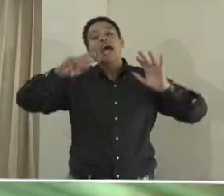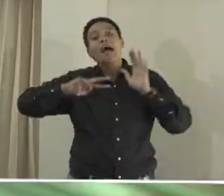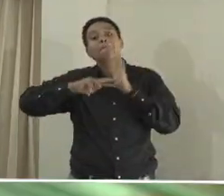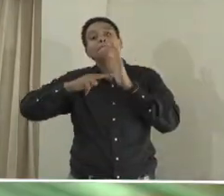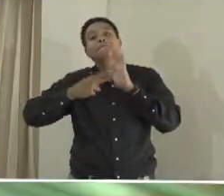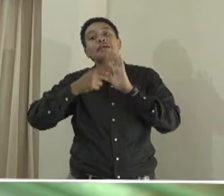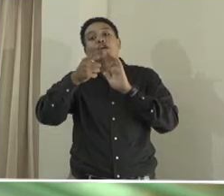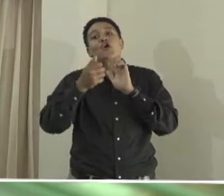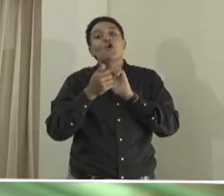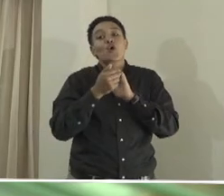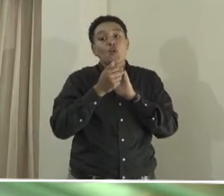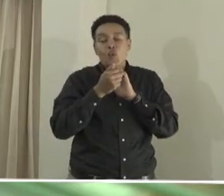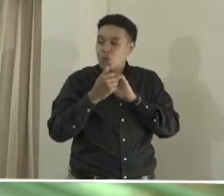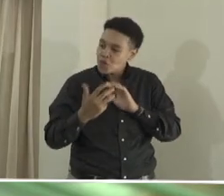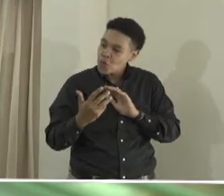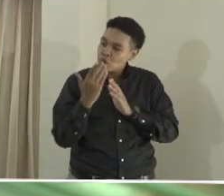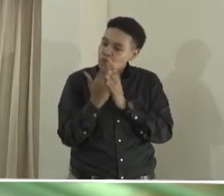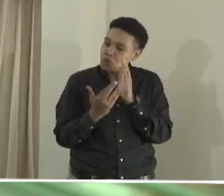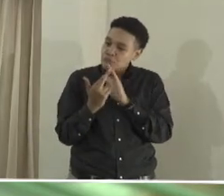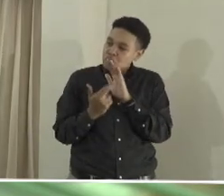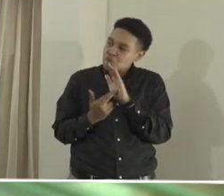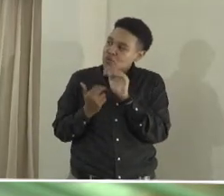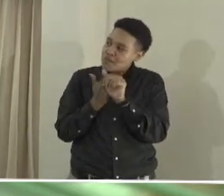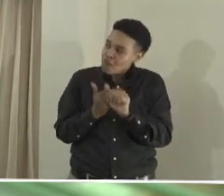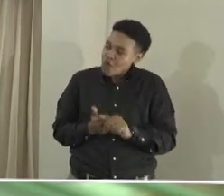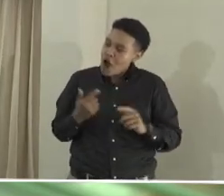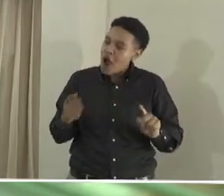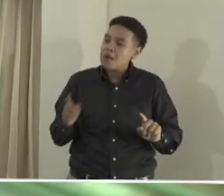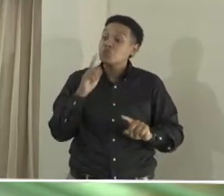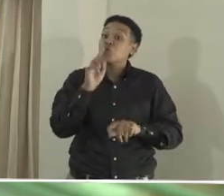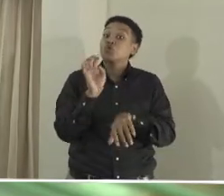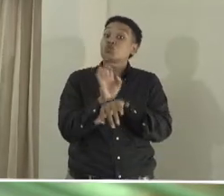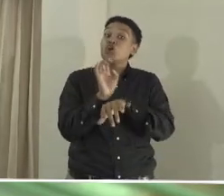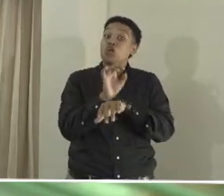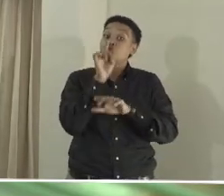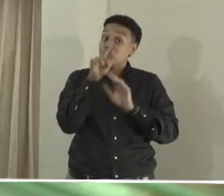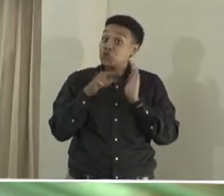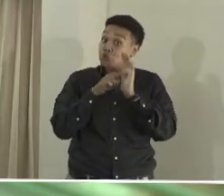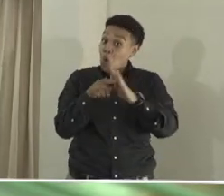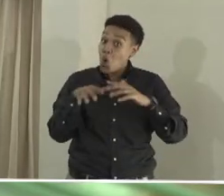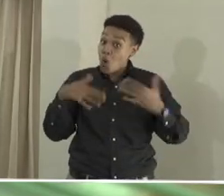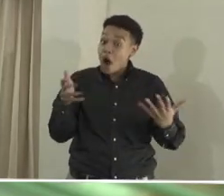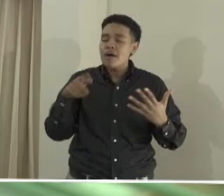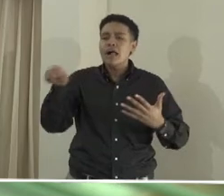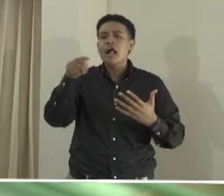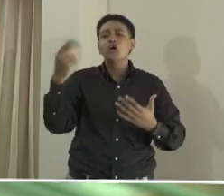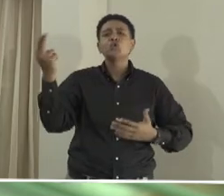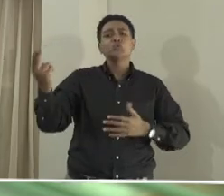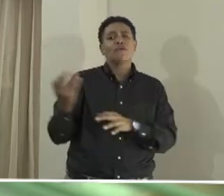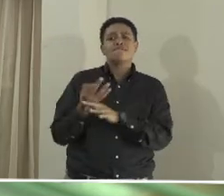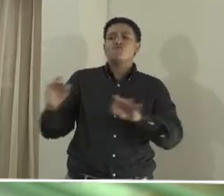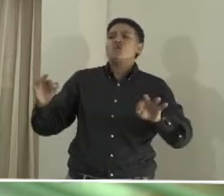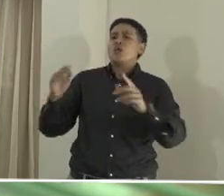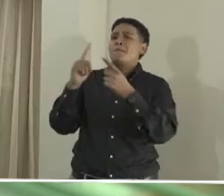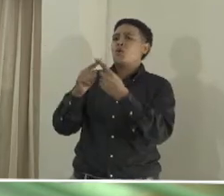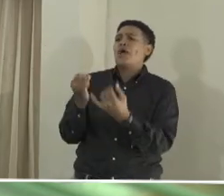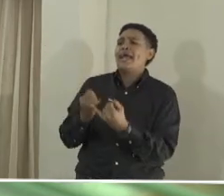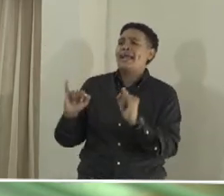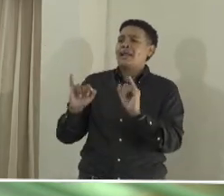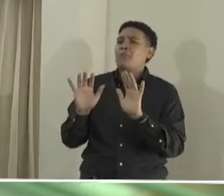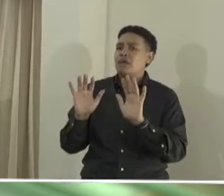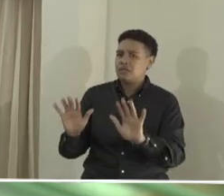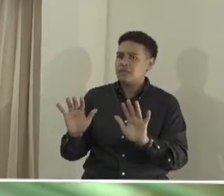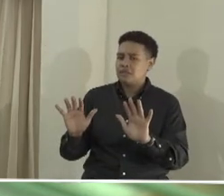are without responsibility. So the church has shown that they have used freedom and